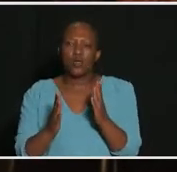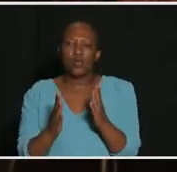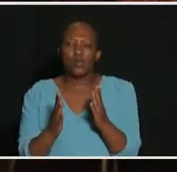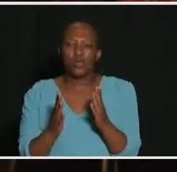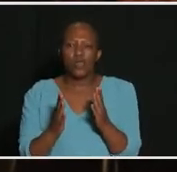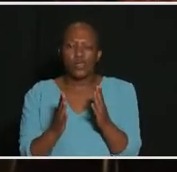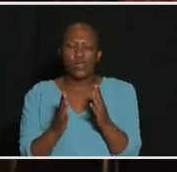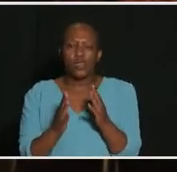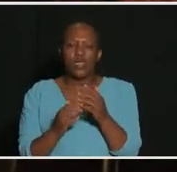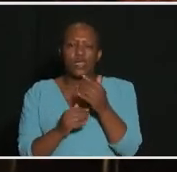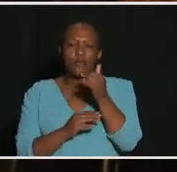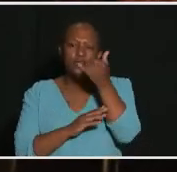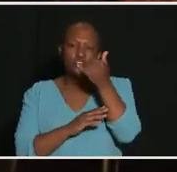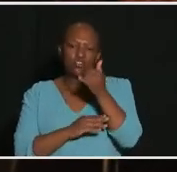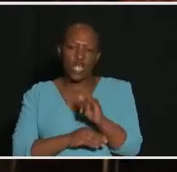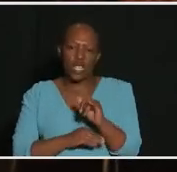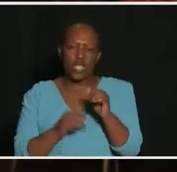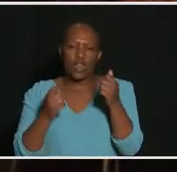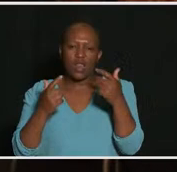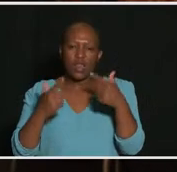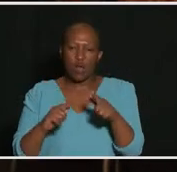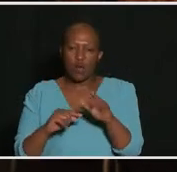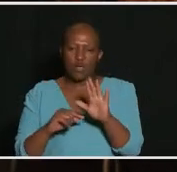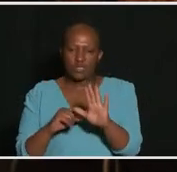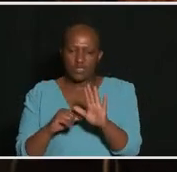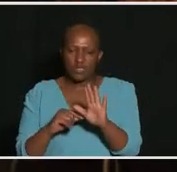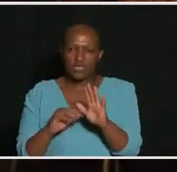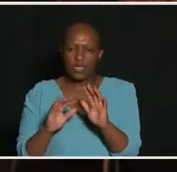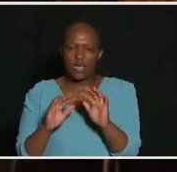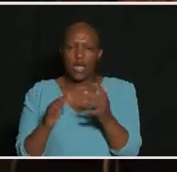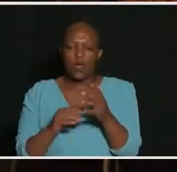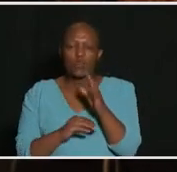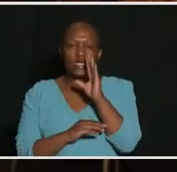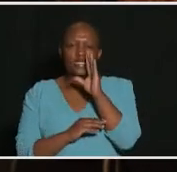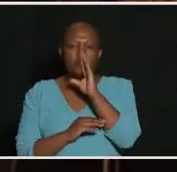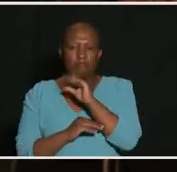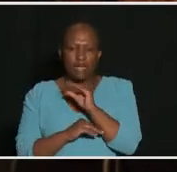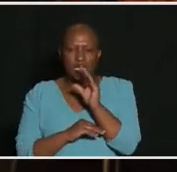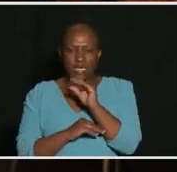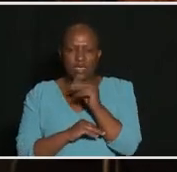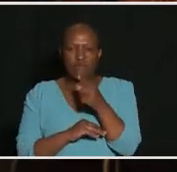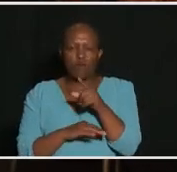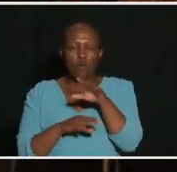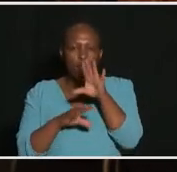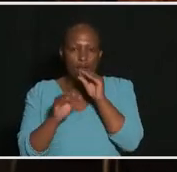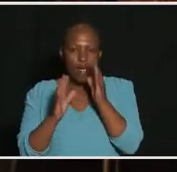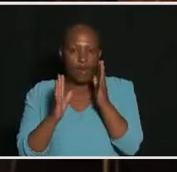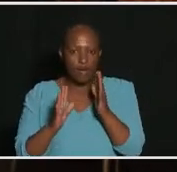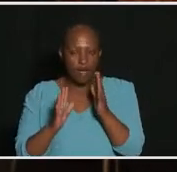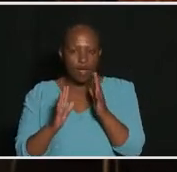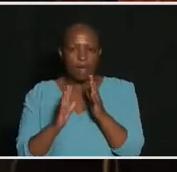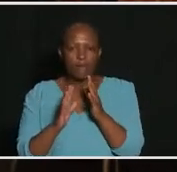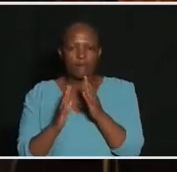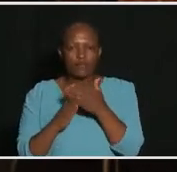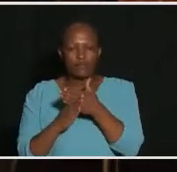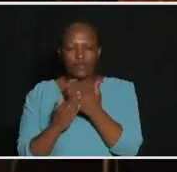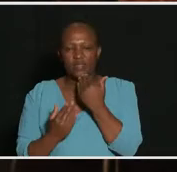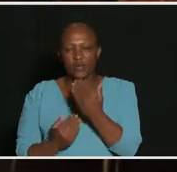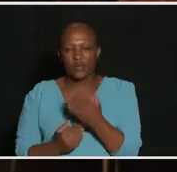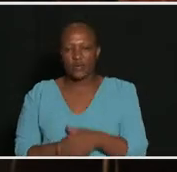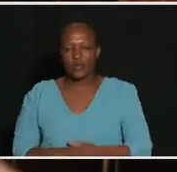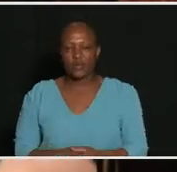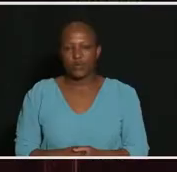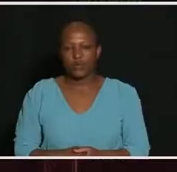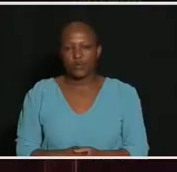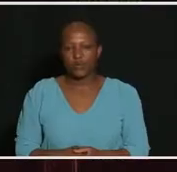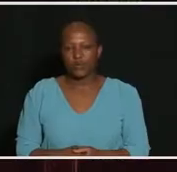the language the men are in which they speak to our learners thank you